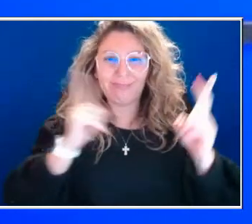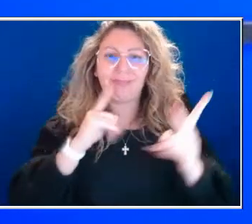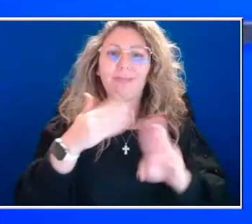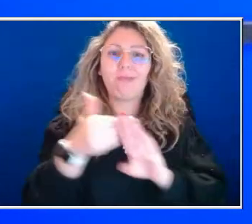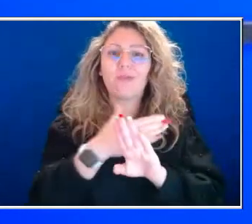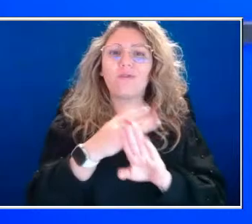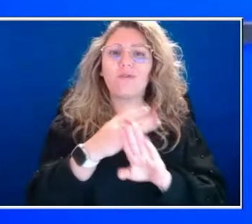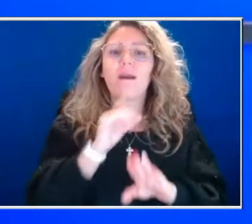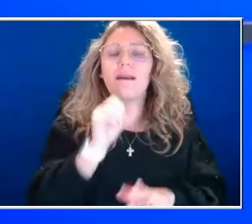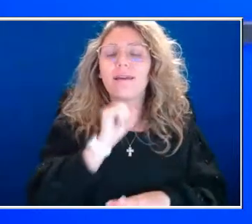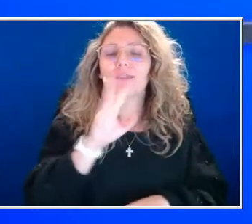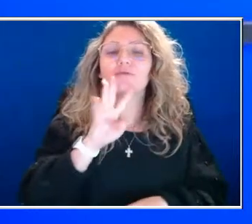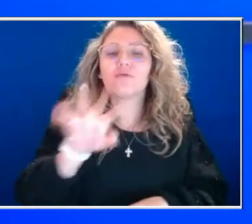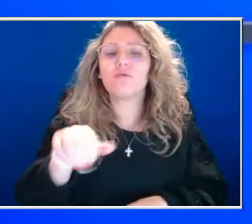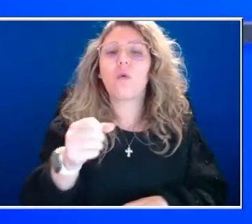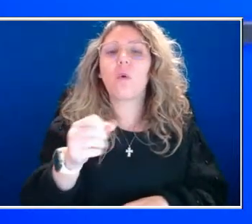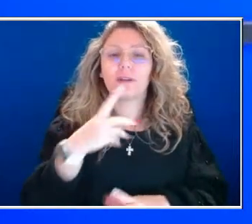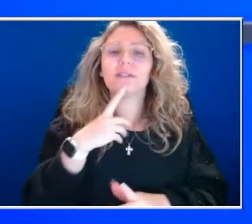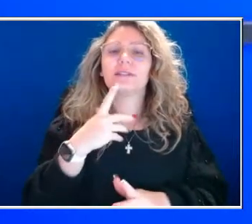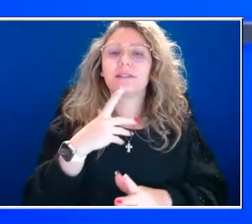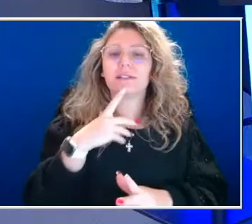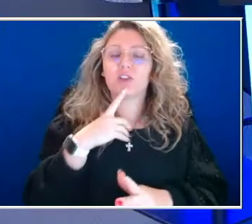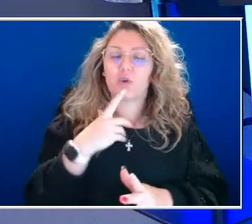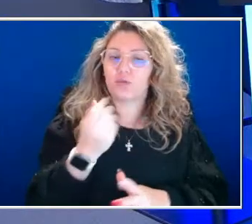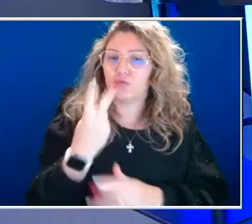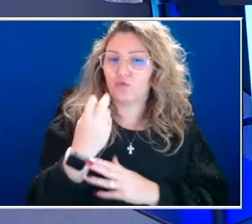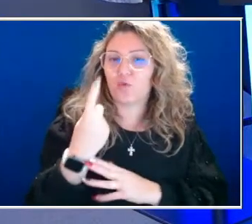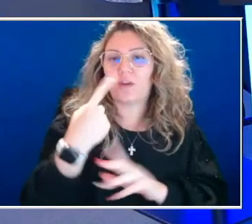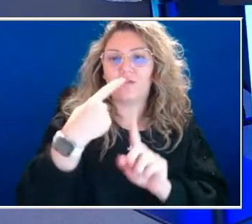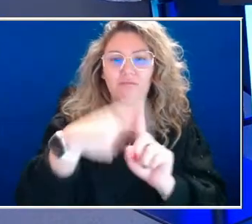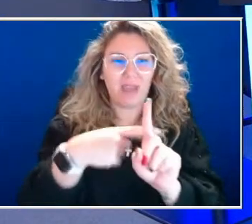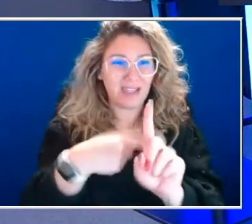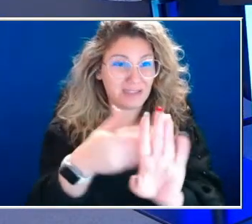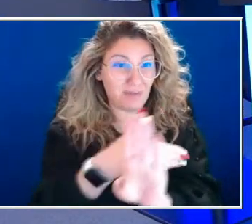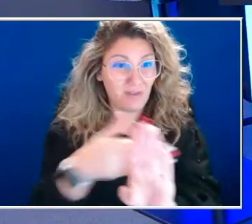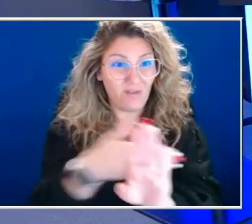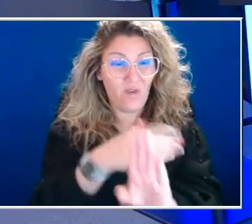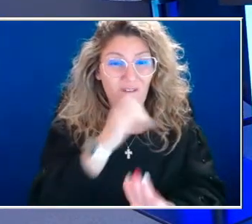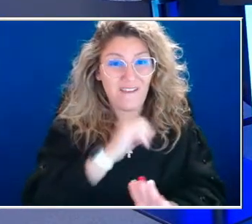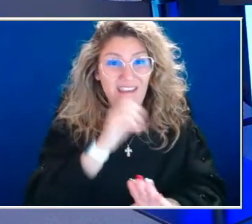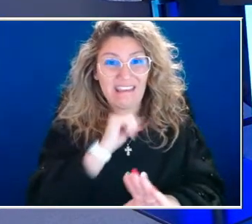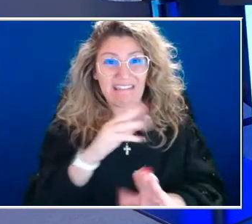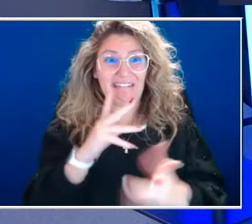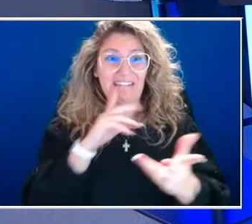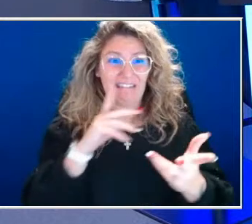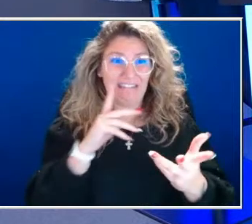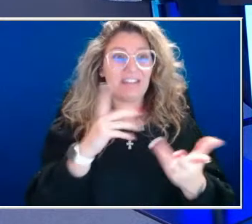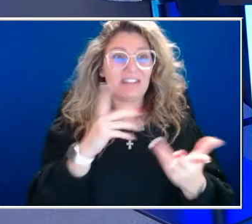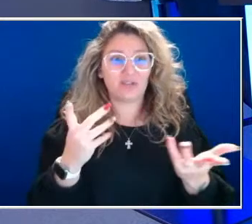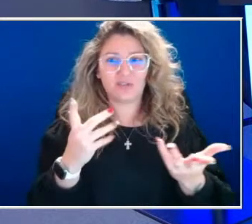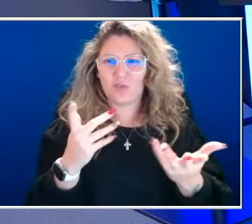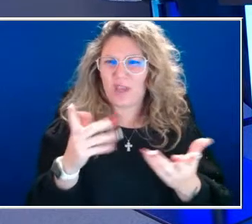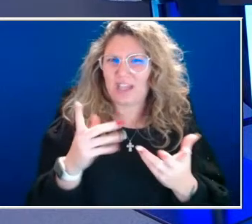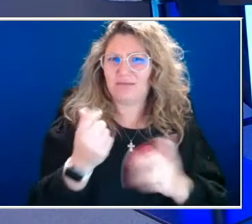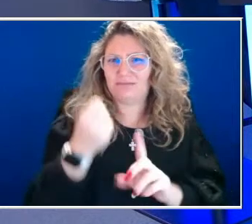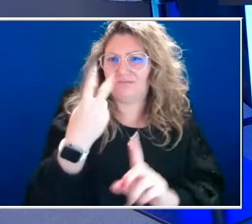with no periods occurring before age 40 or 45. So the 12 months, okay, so go back to that, because I've had friends who have said that they haven't had one for 12 months, but then